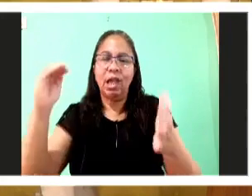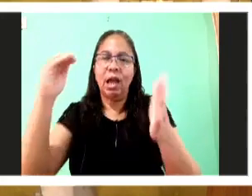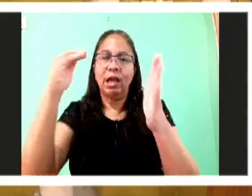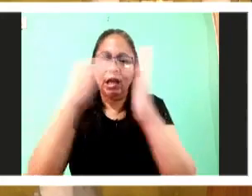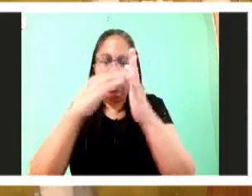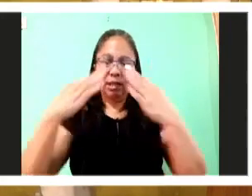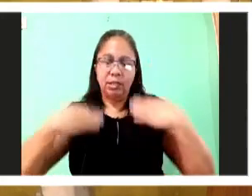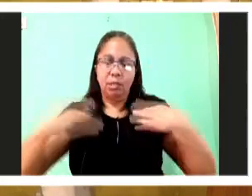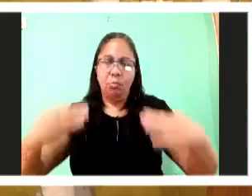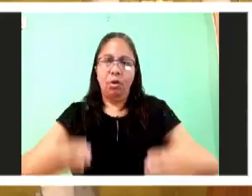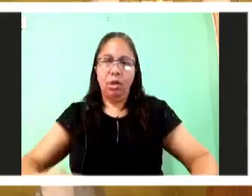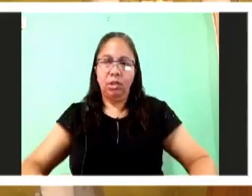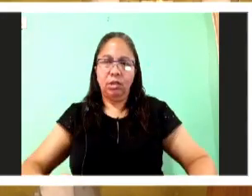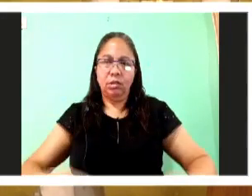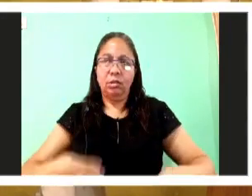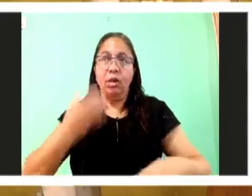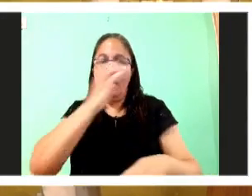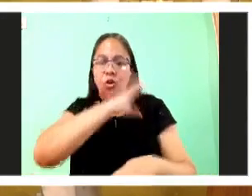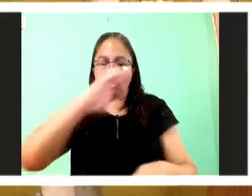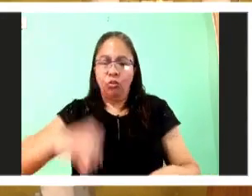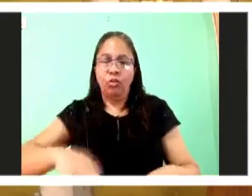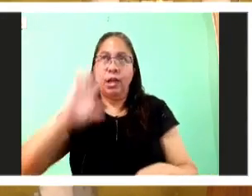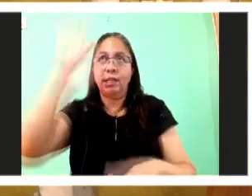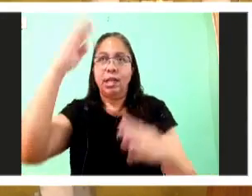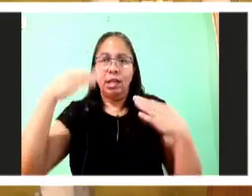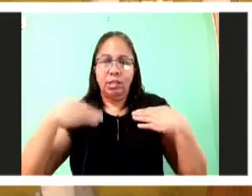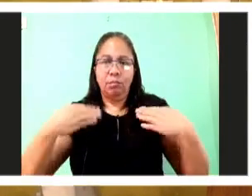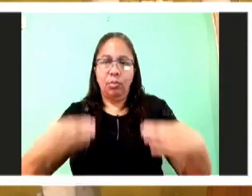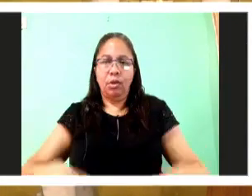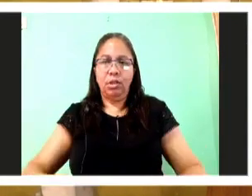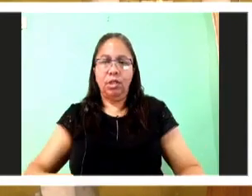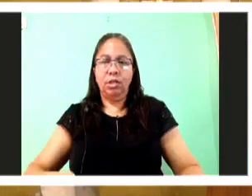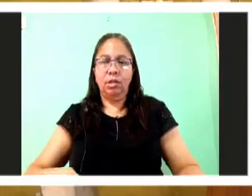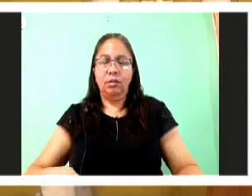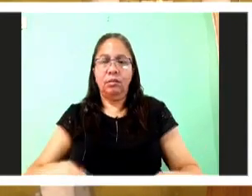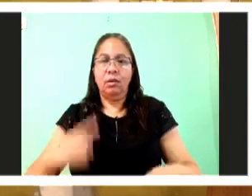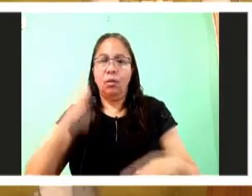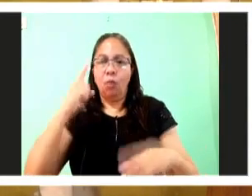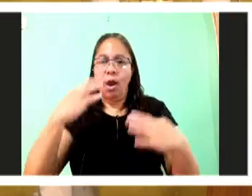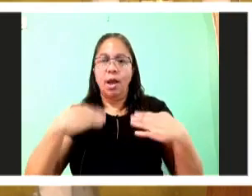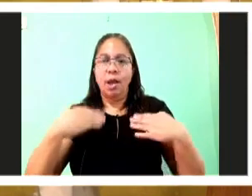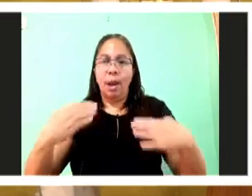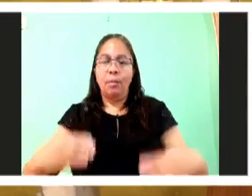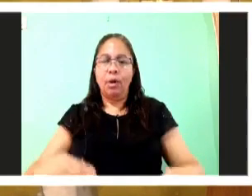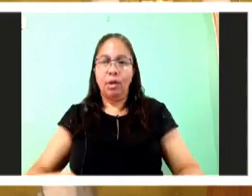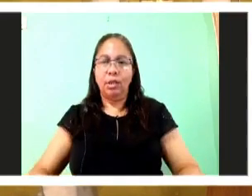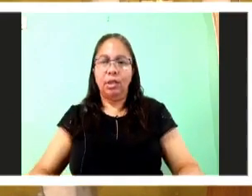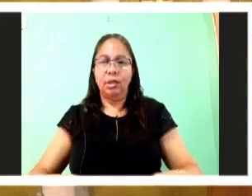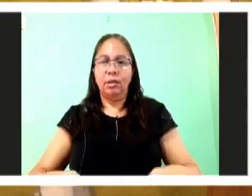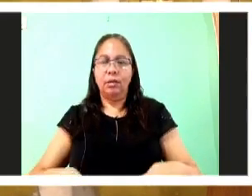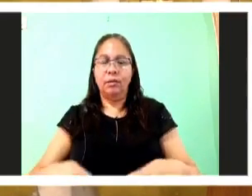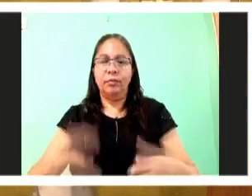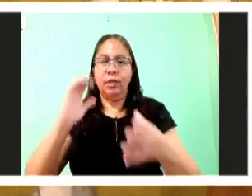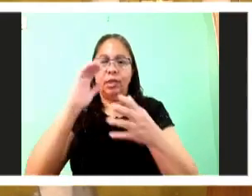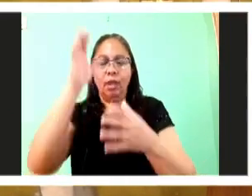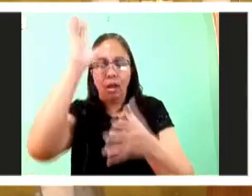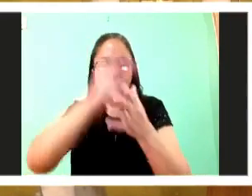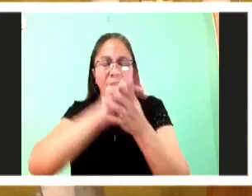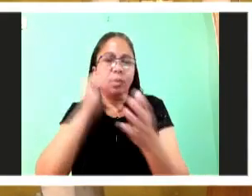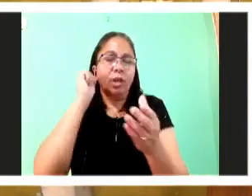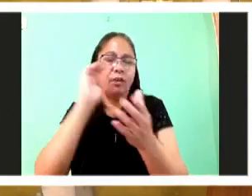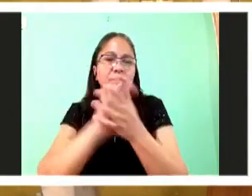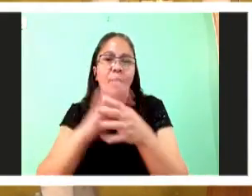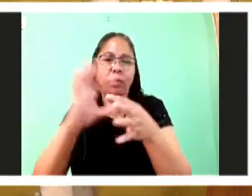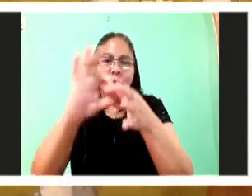the body of Christ, and the one body of the spouses that have been united together by